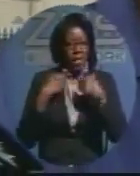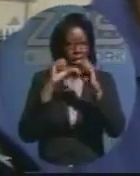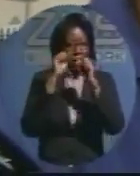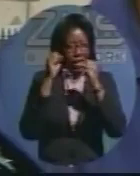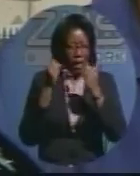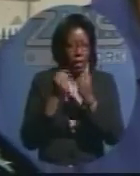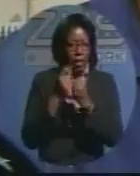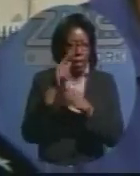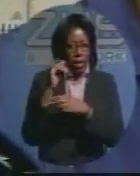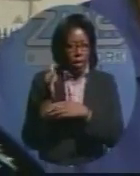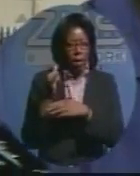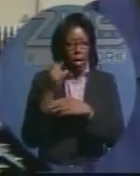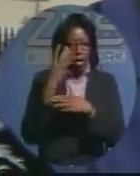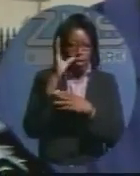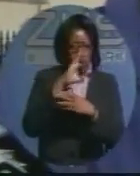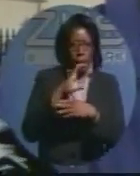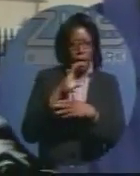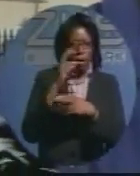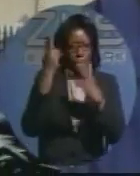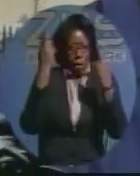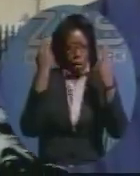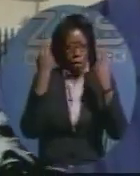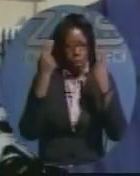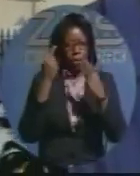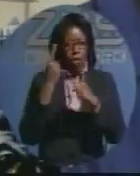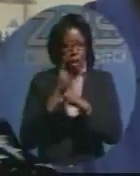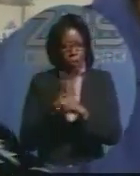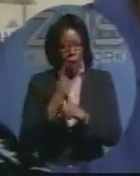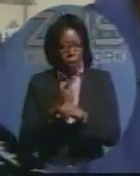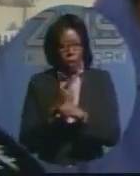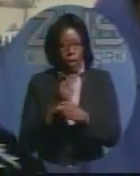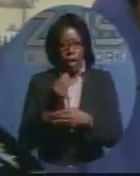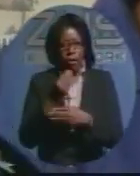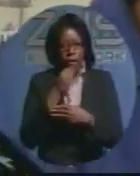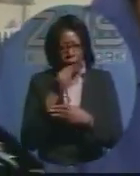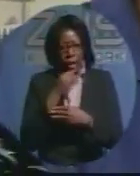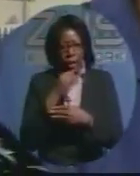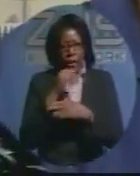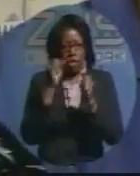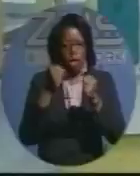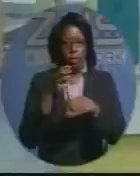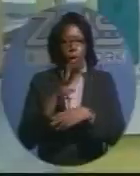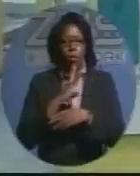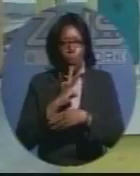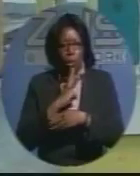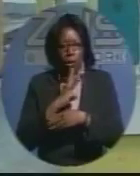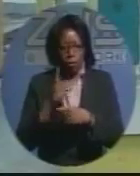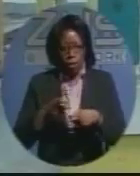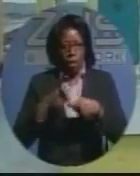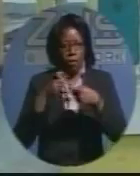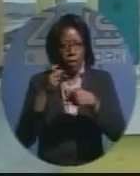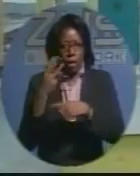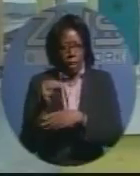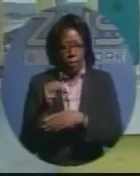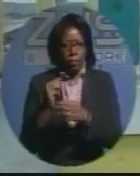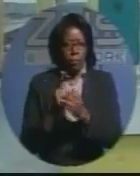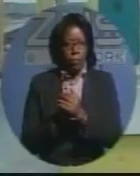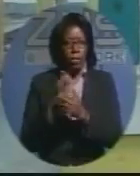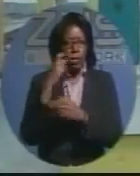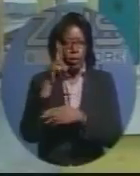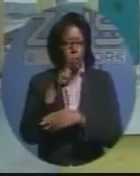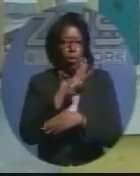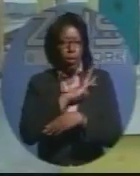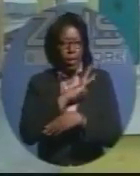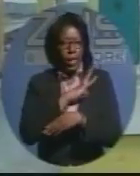horses, make sure that the horses are properly in good shape, properly fed, properly watered. In fact, Mr. Woodside is in